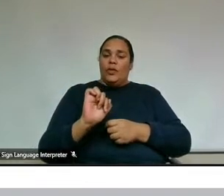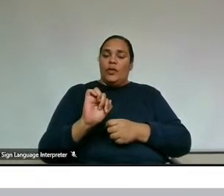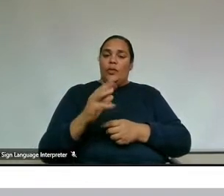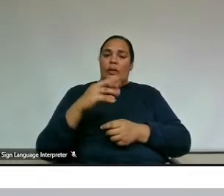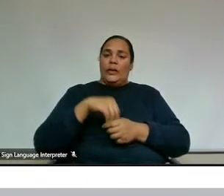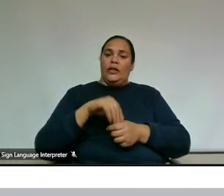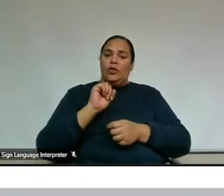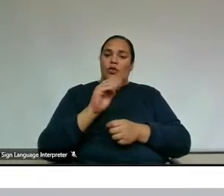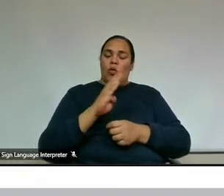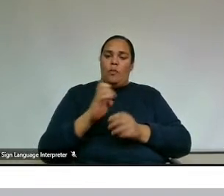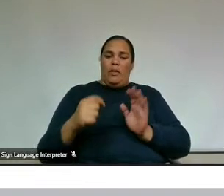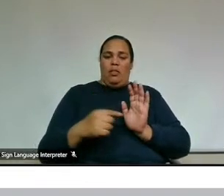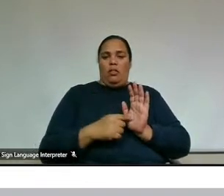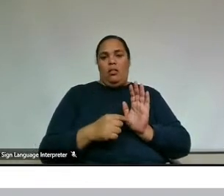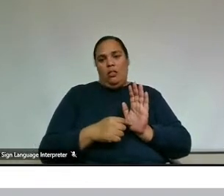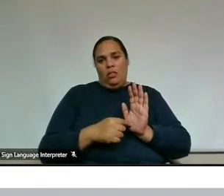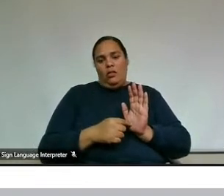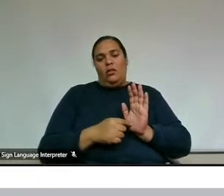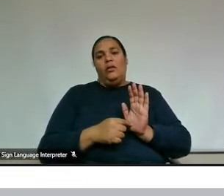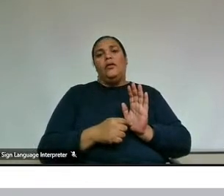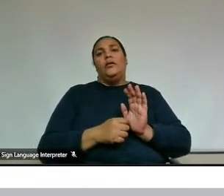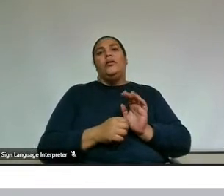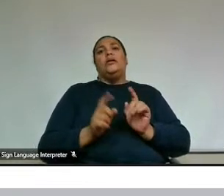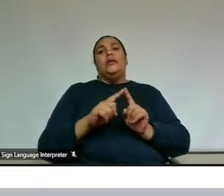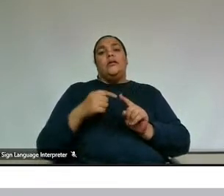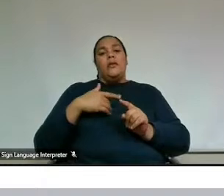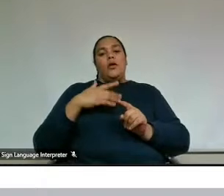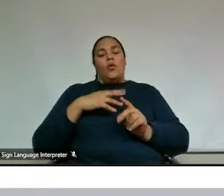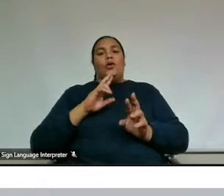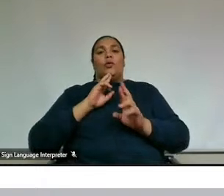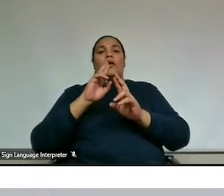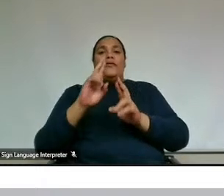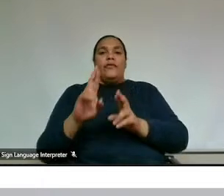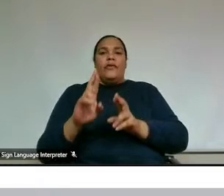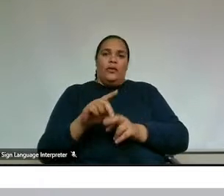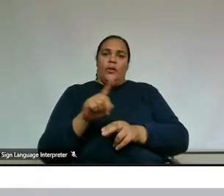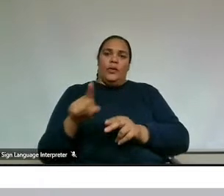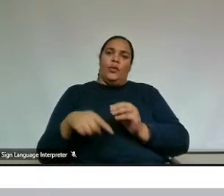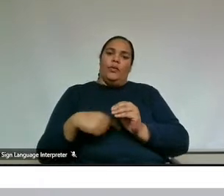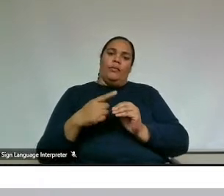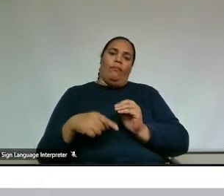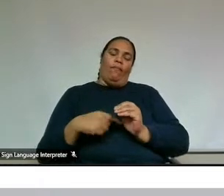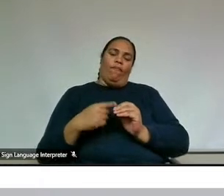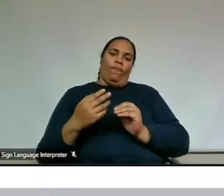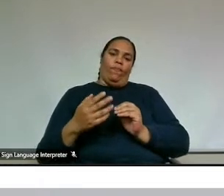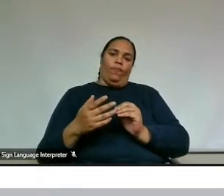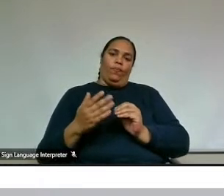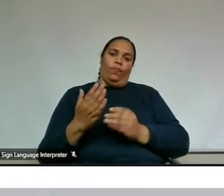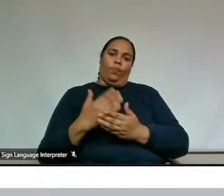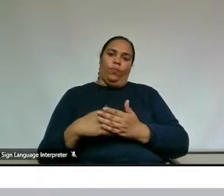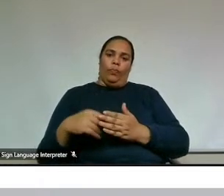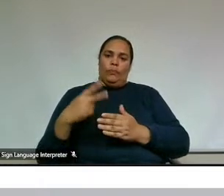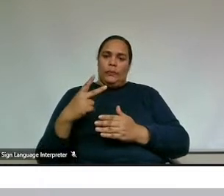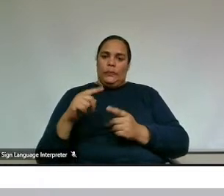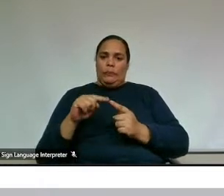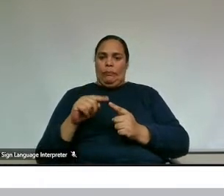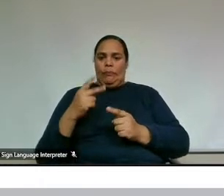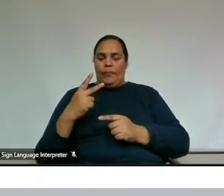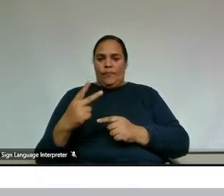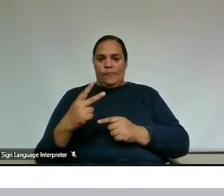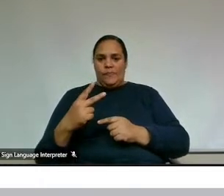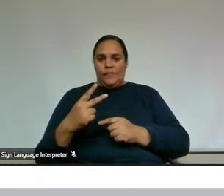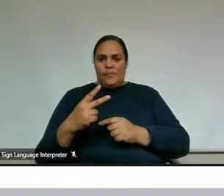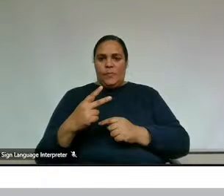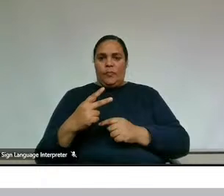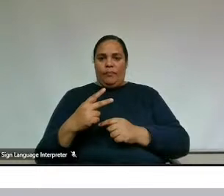within the bill. And then I wanted to refer you to part 2.2.